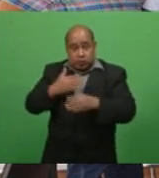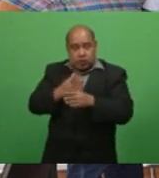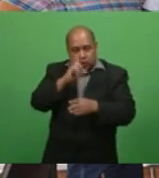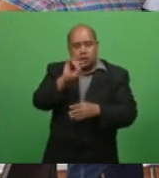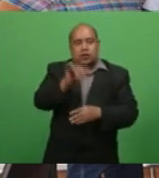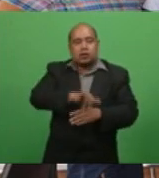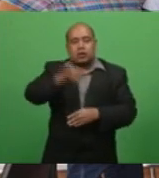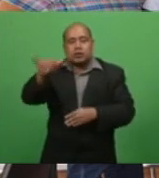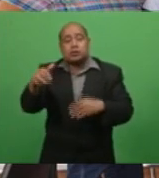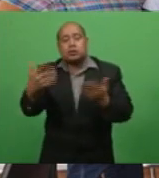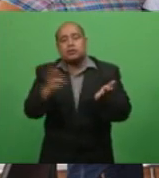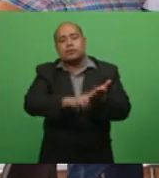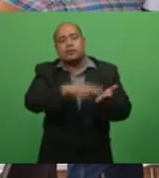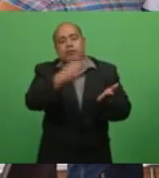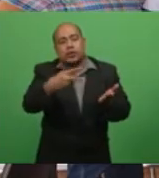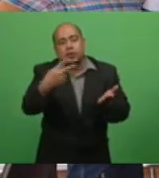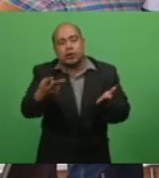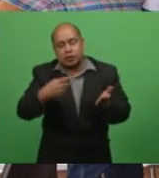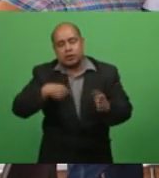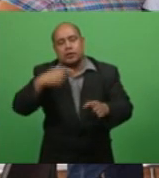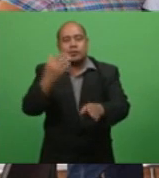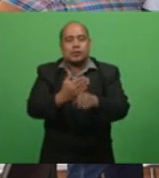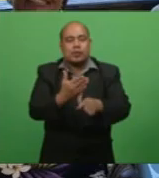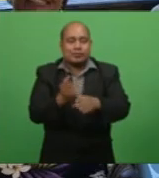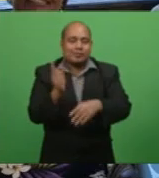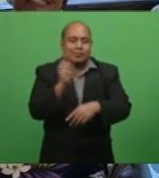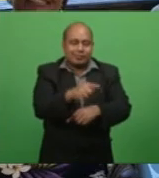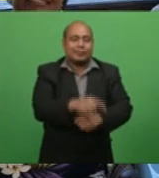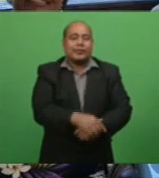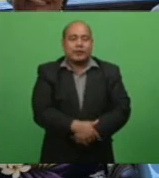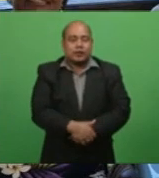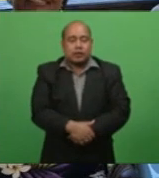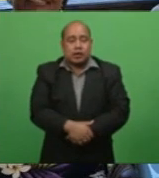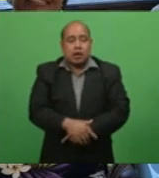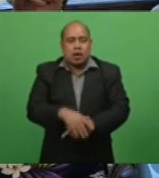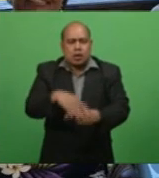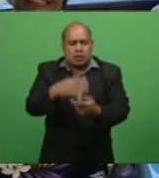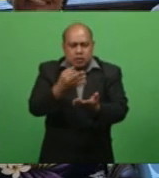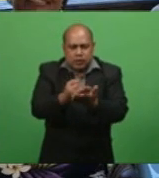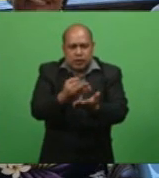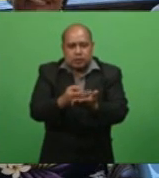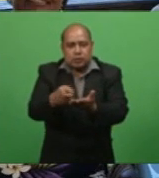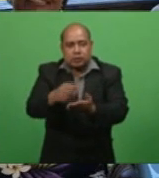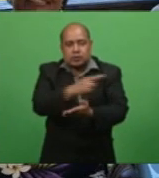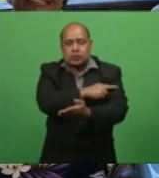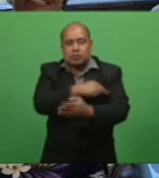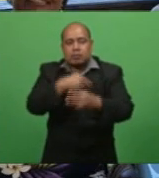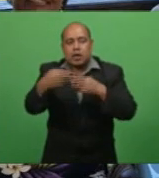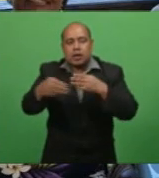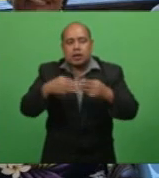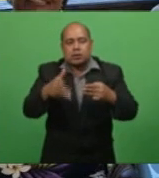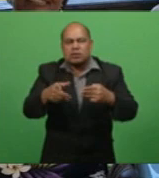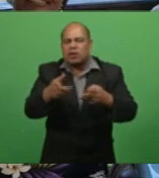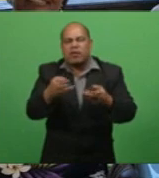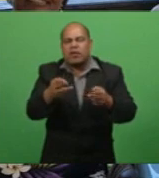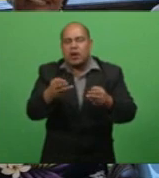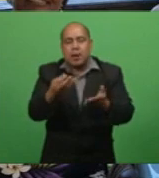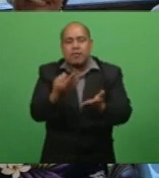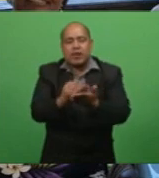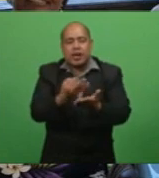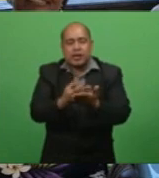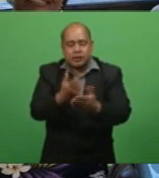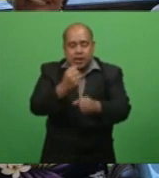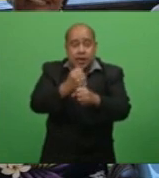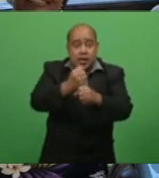and tax haven. I was a fund manager there and investment manager for the largest trust company. And then from there, I moved across to Papua New